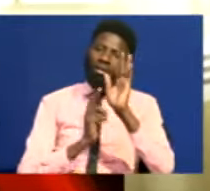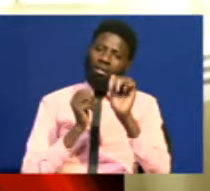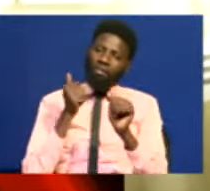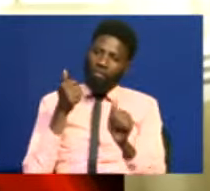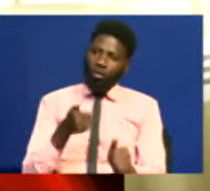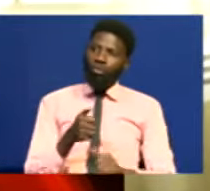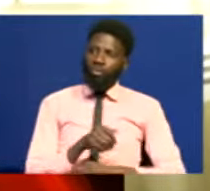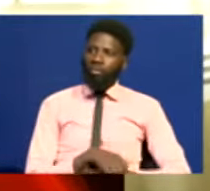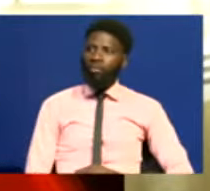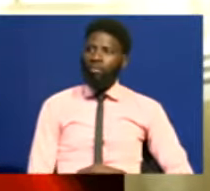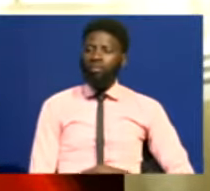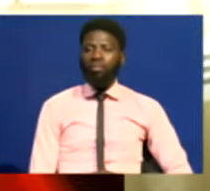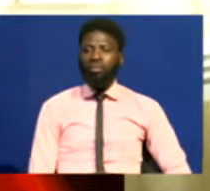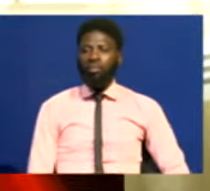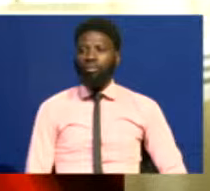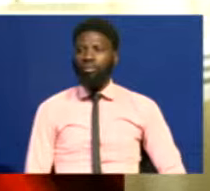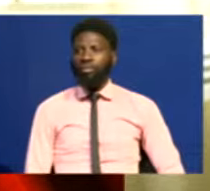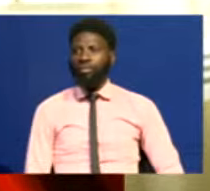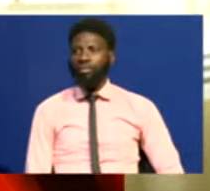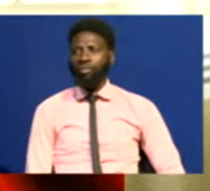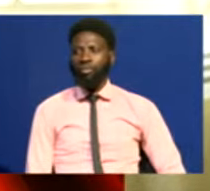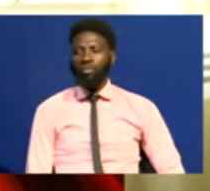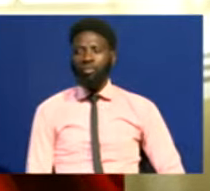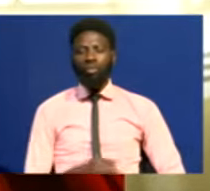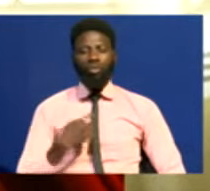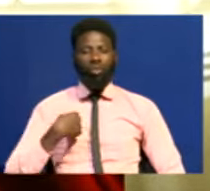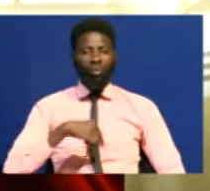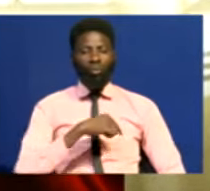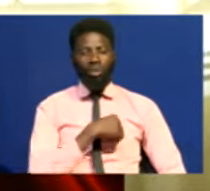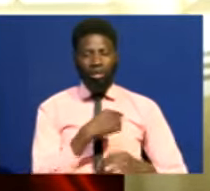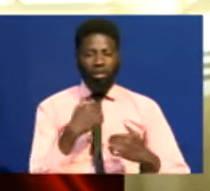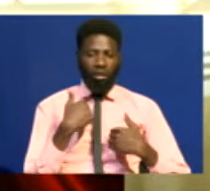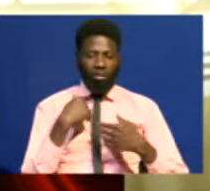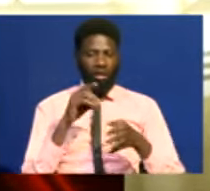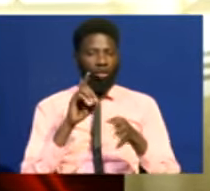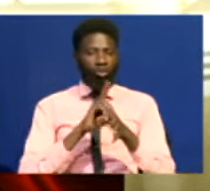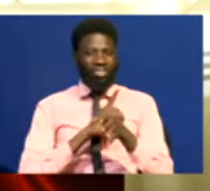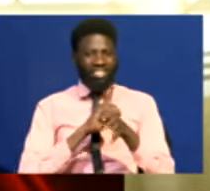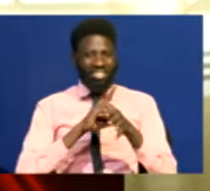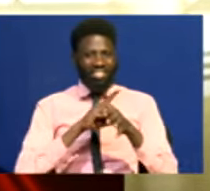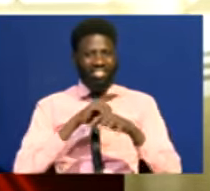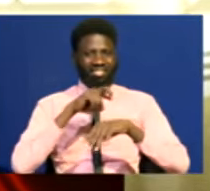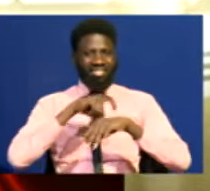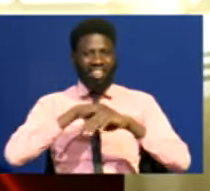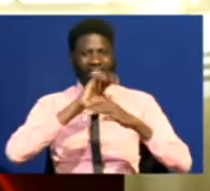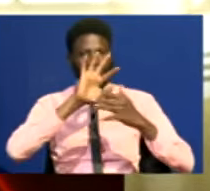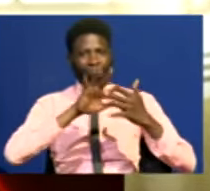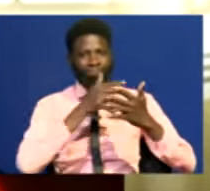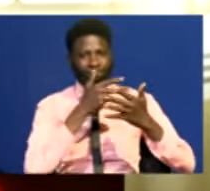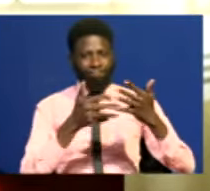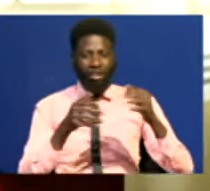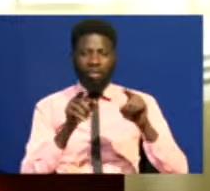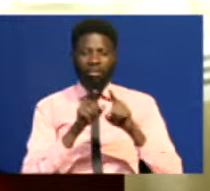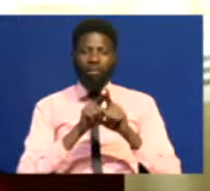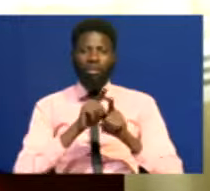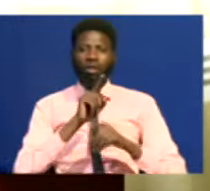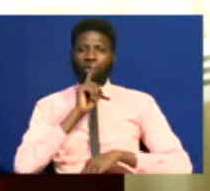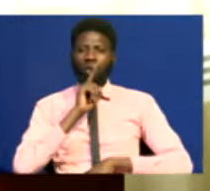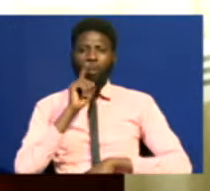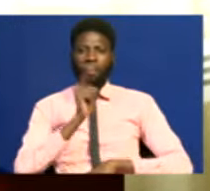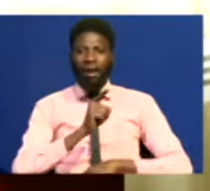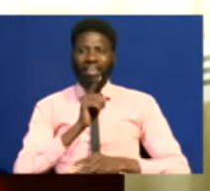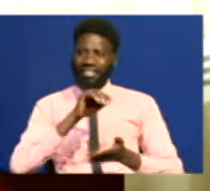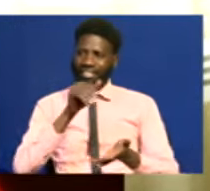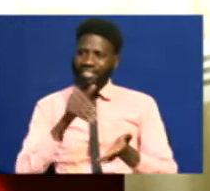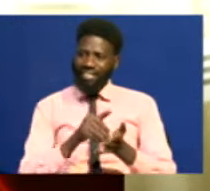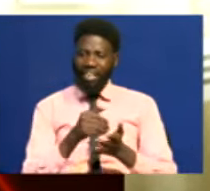Tuko na duty stations, duty roster, na tuko na command centers. Kwa kila tarafa, kwa kila